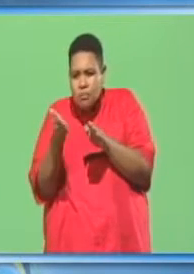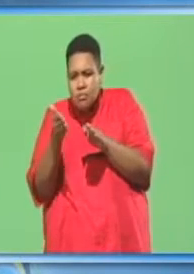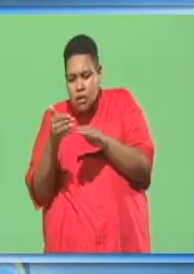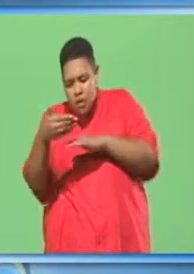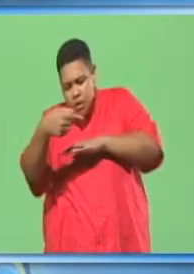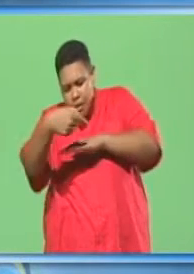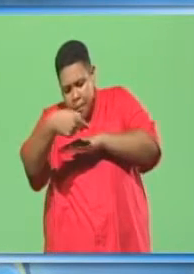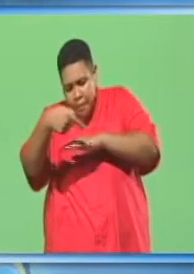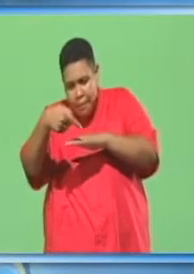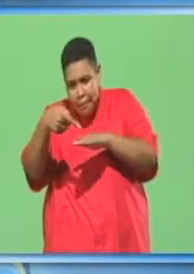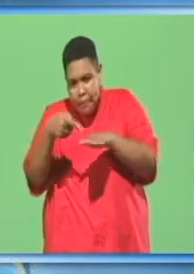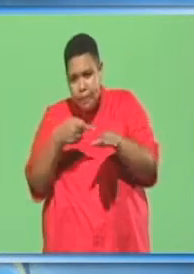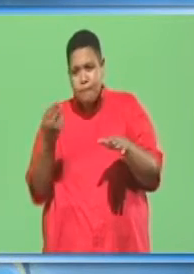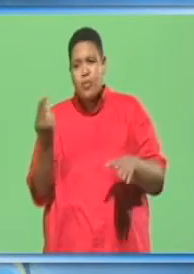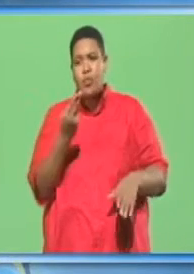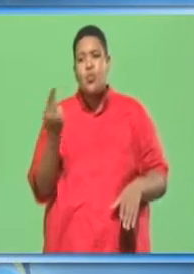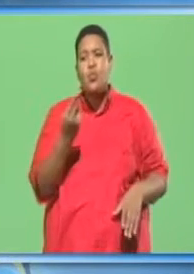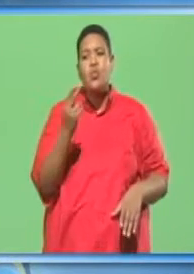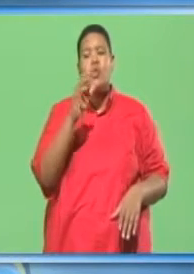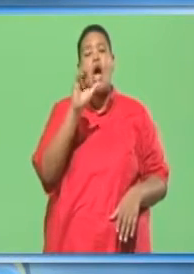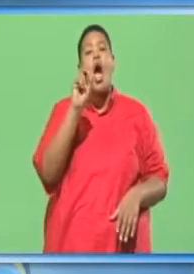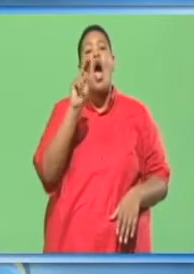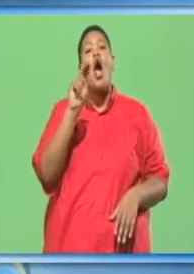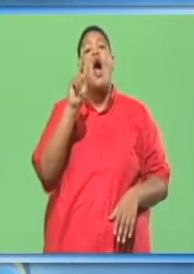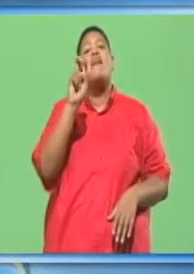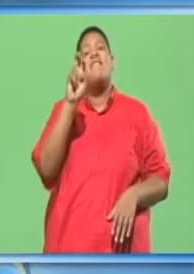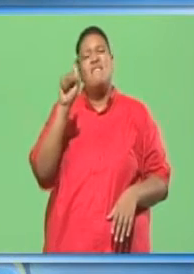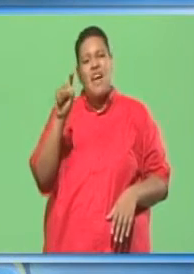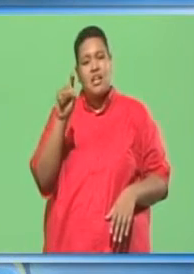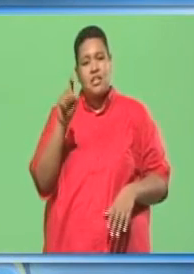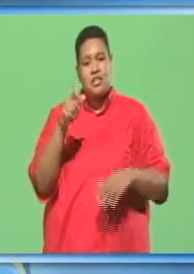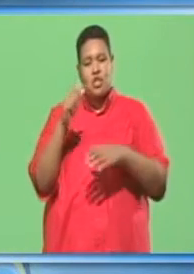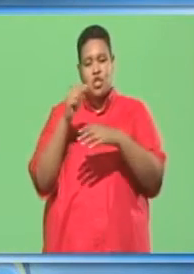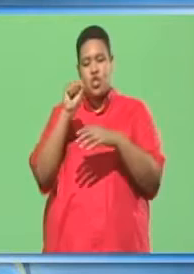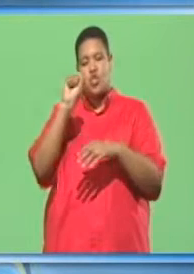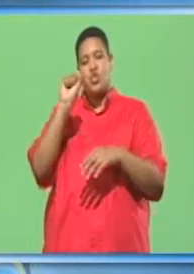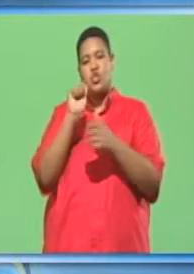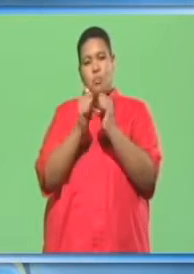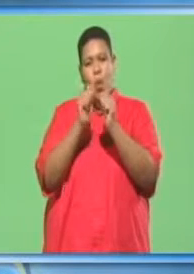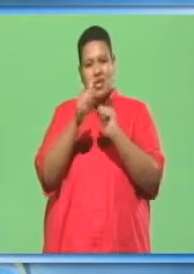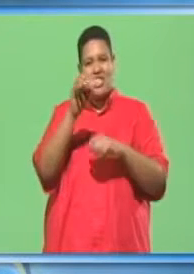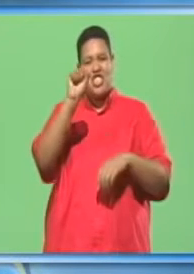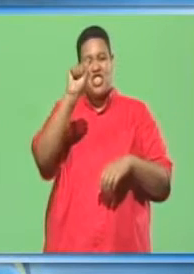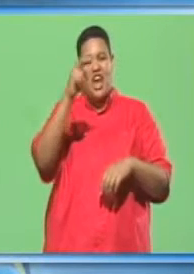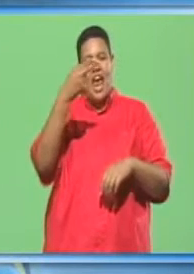Use a convex spoke shave to smooth out the cut.